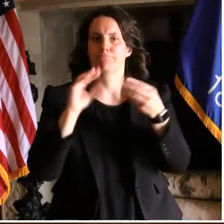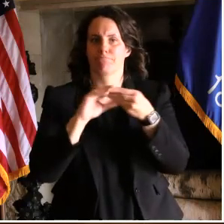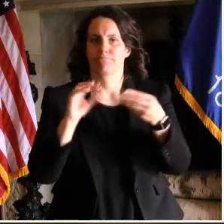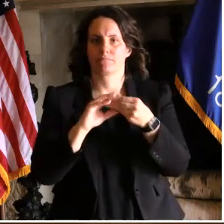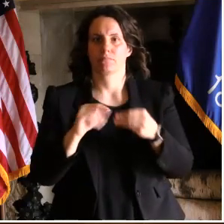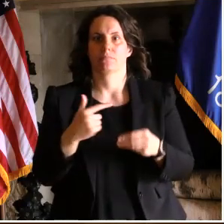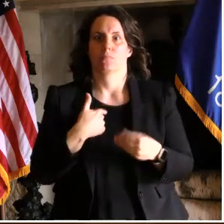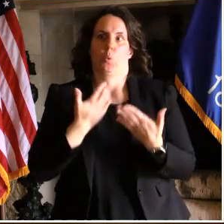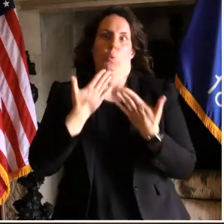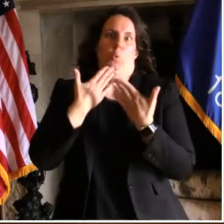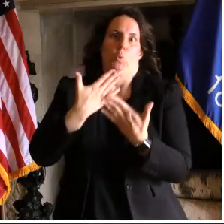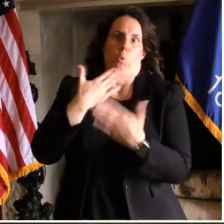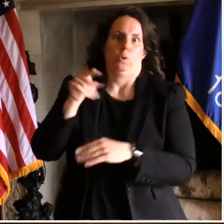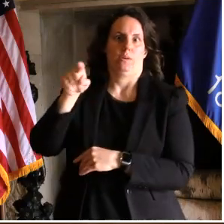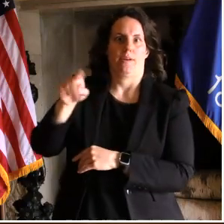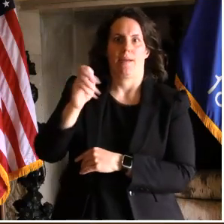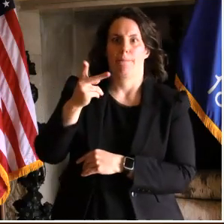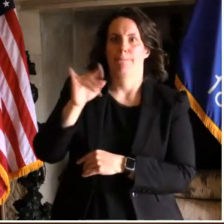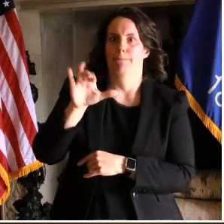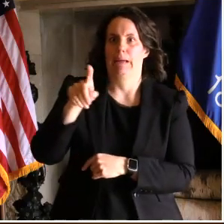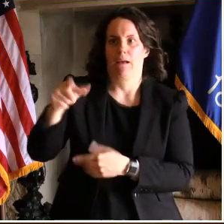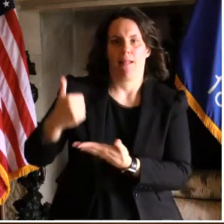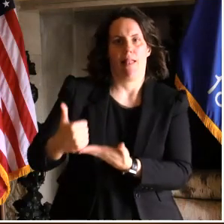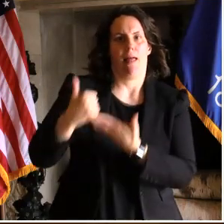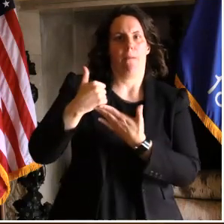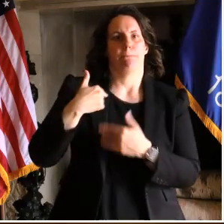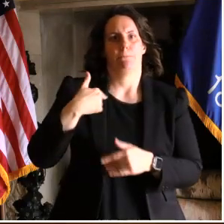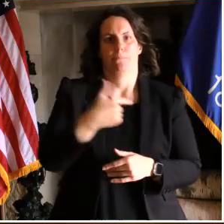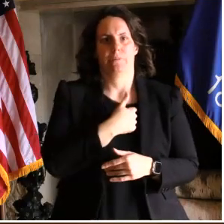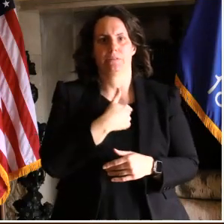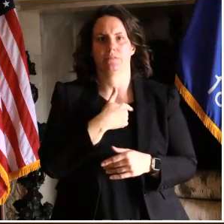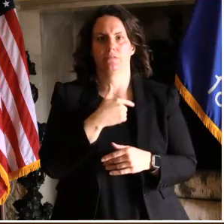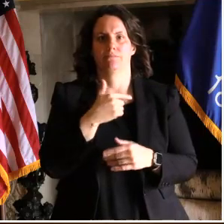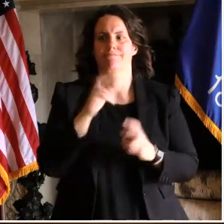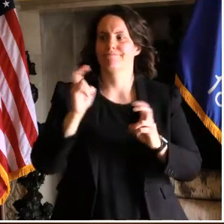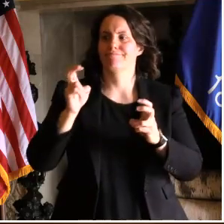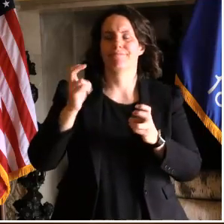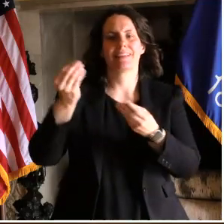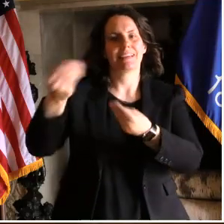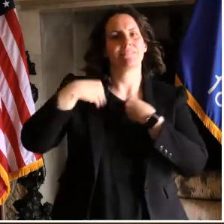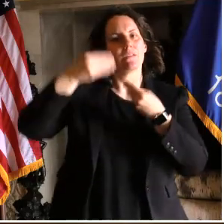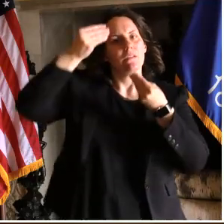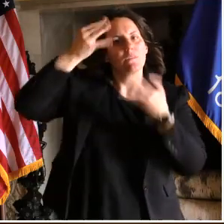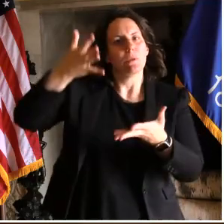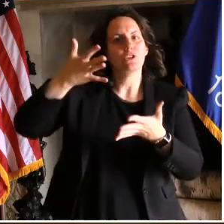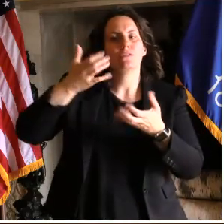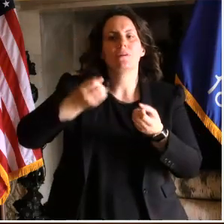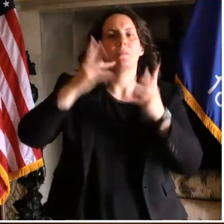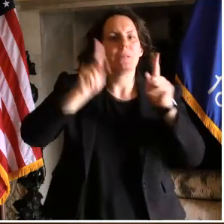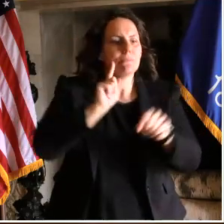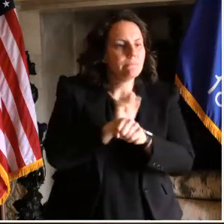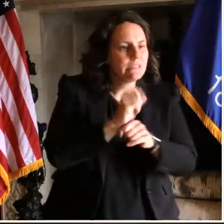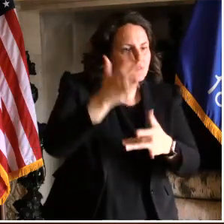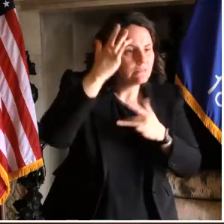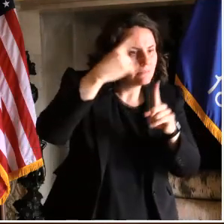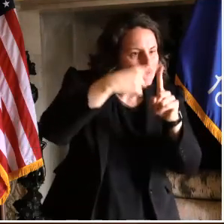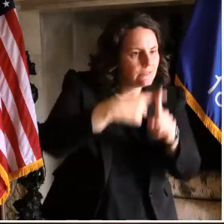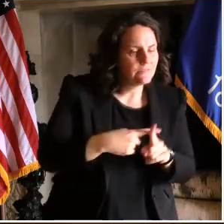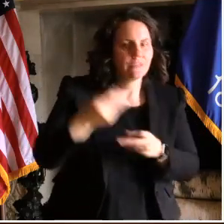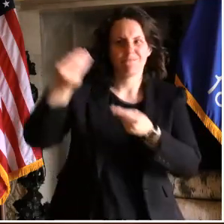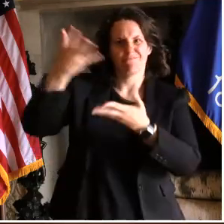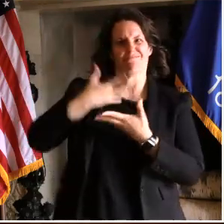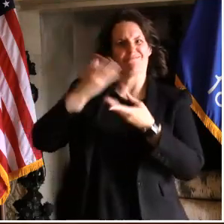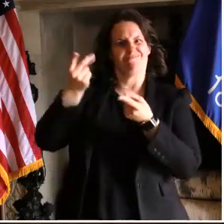to work with us is on these issues of real-time data as it relates to the supply of beds and